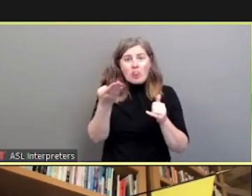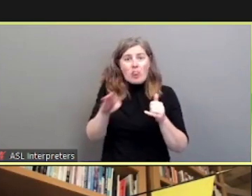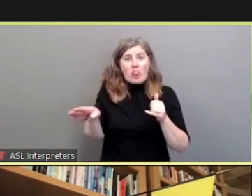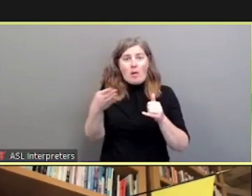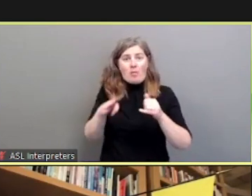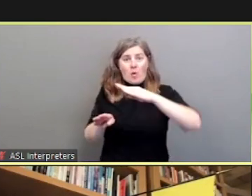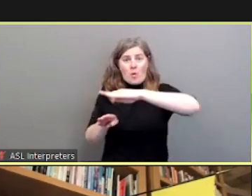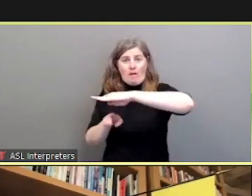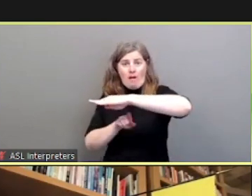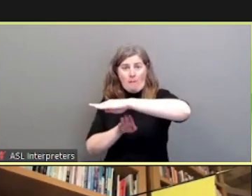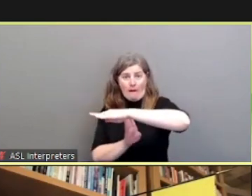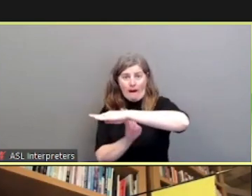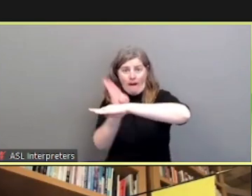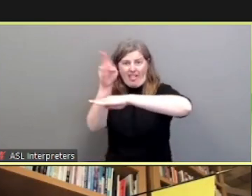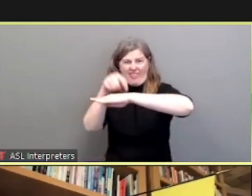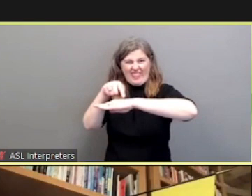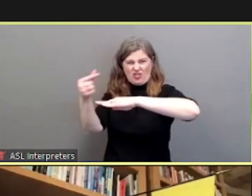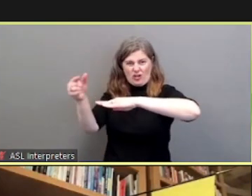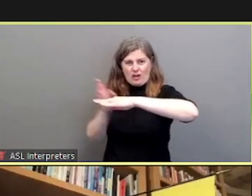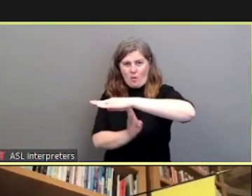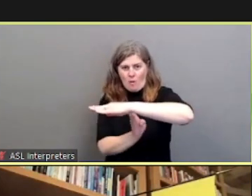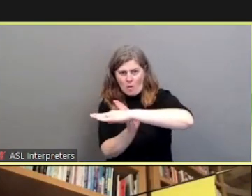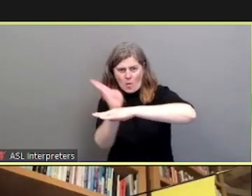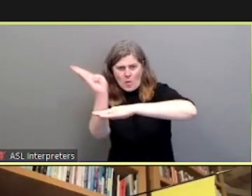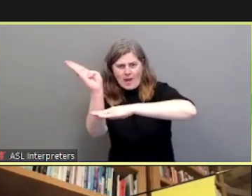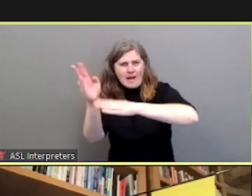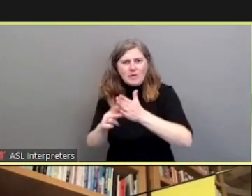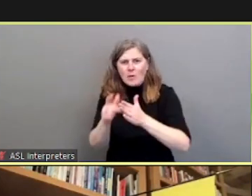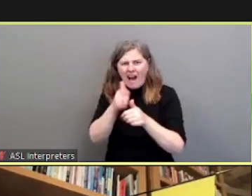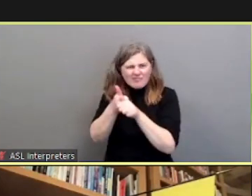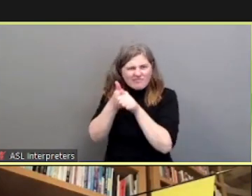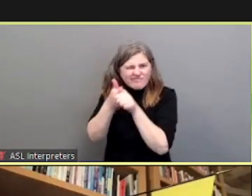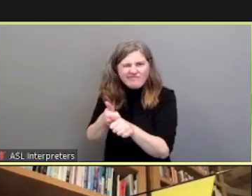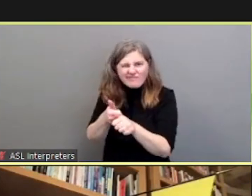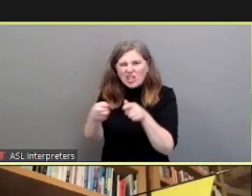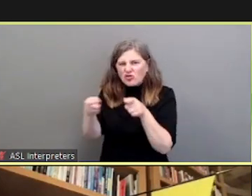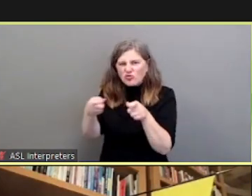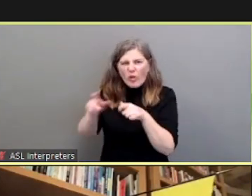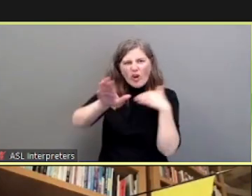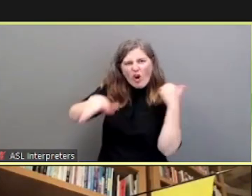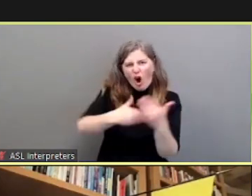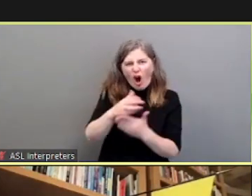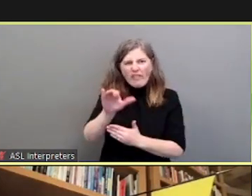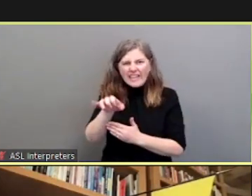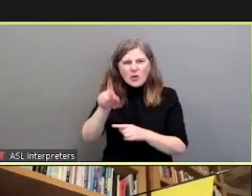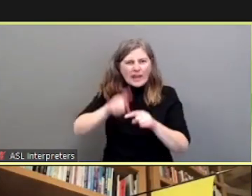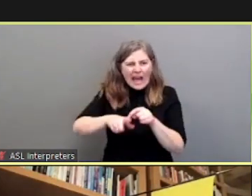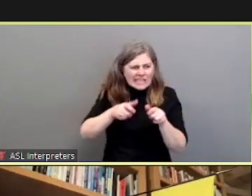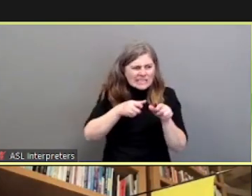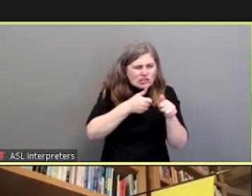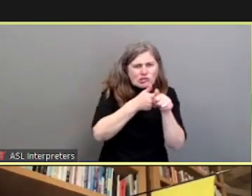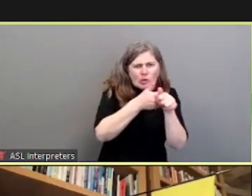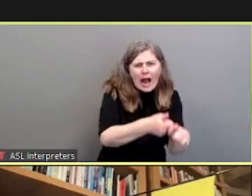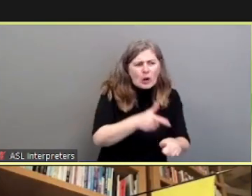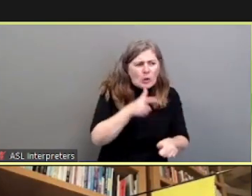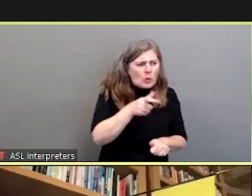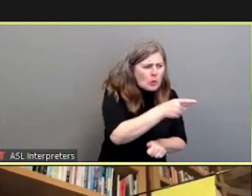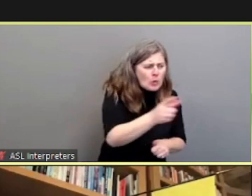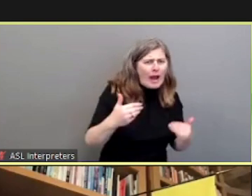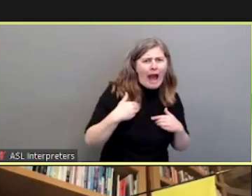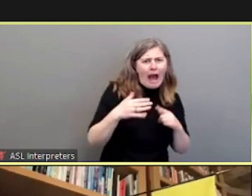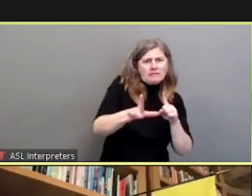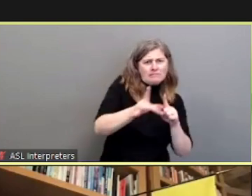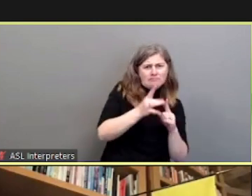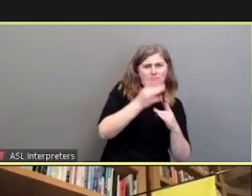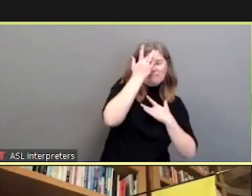line, that means we're not fully keeping track of all the cases in New Mexico and able to track everyone with COVID. And so we're happy to see